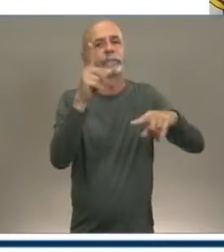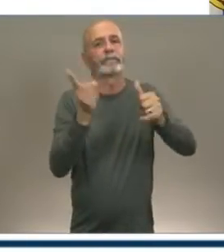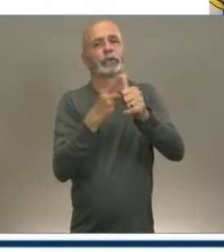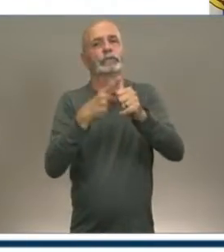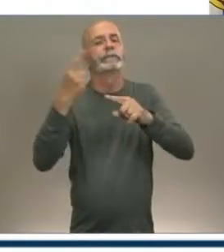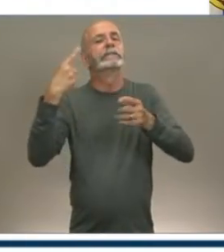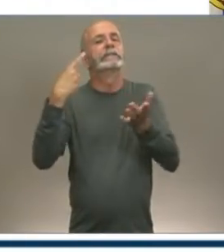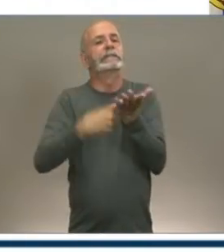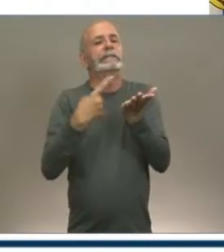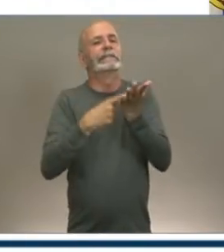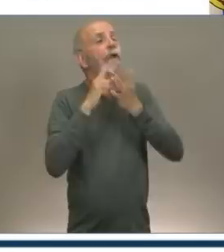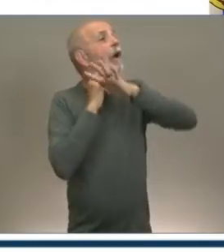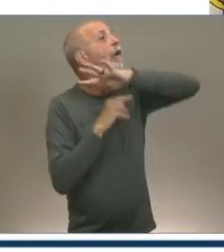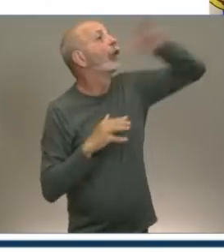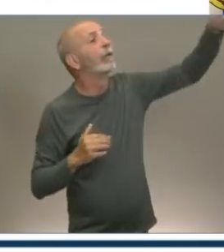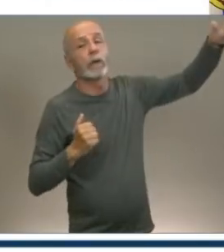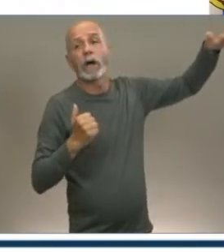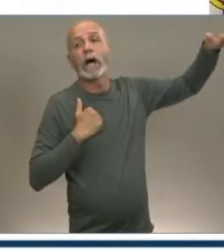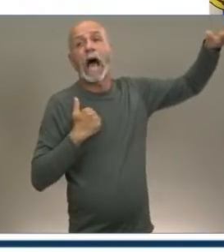Sarah.